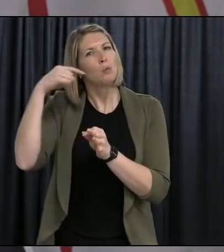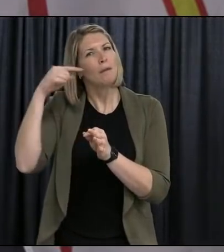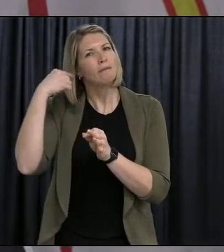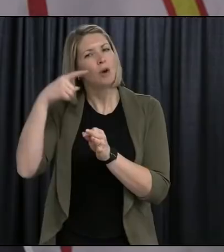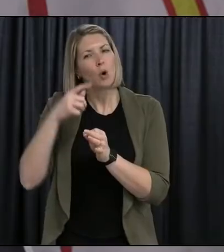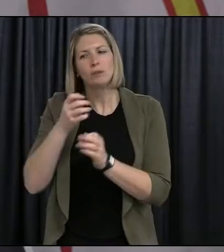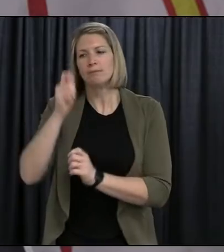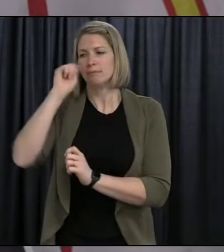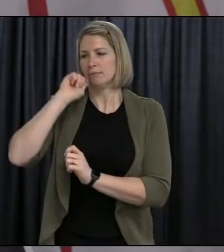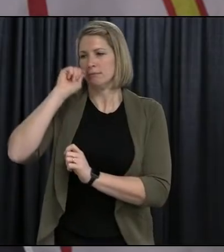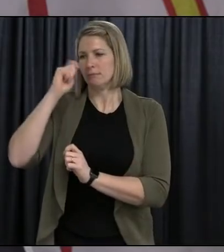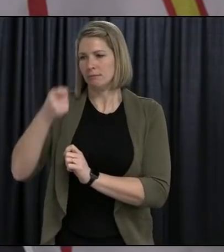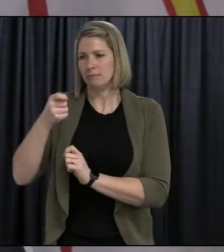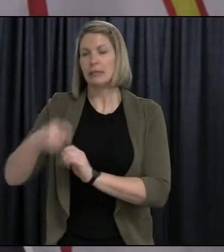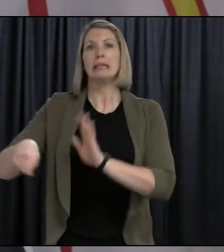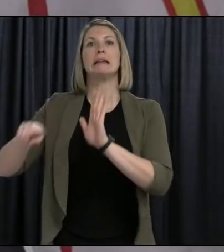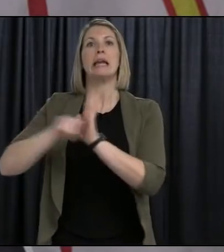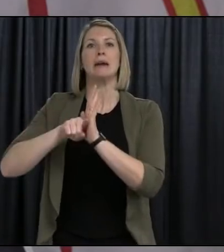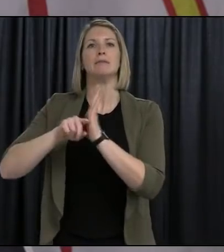is that,